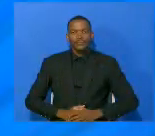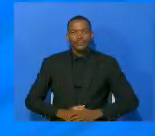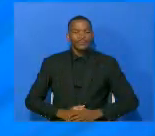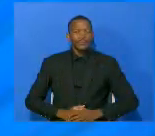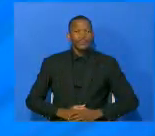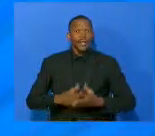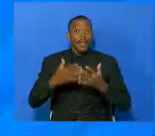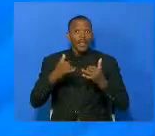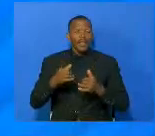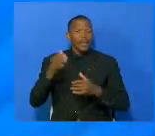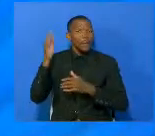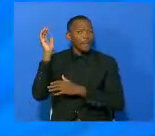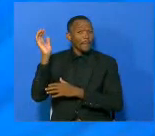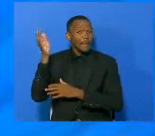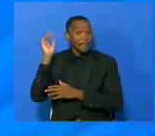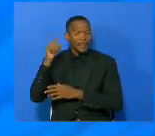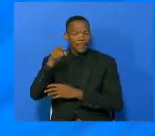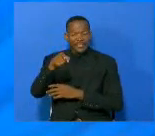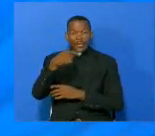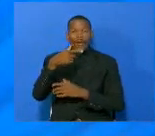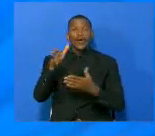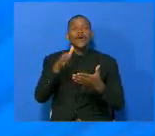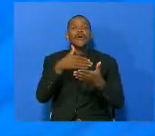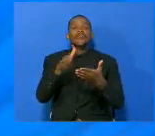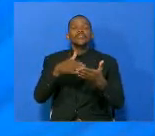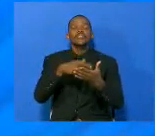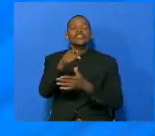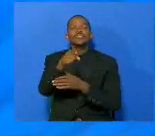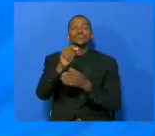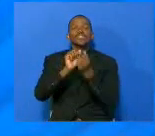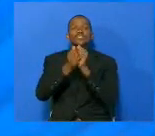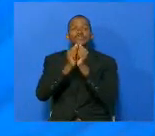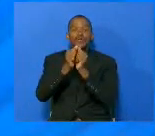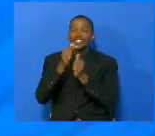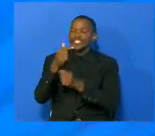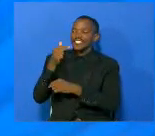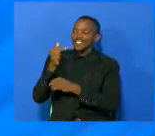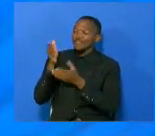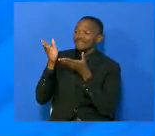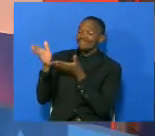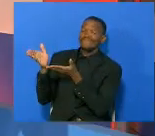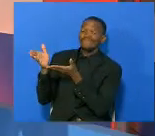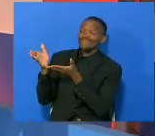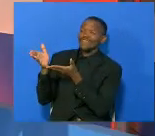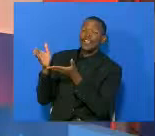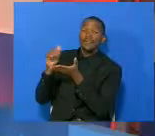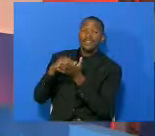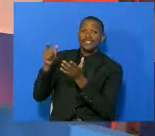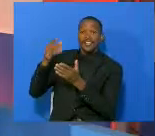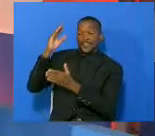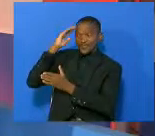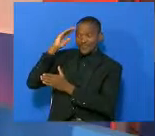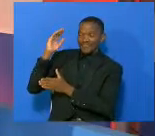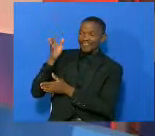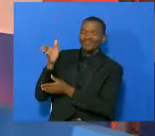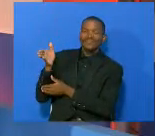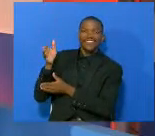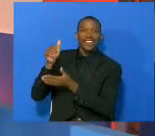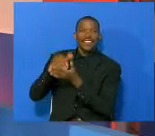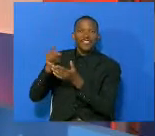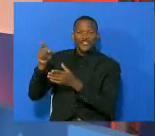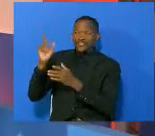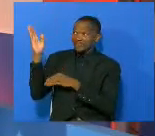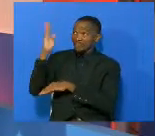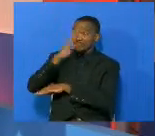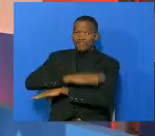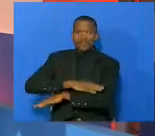O molotsana ke o thobisang khutlwana sa tsa metshameko morwarre thato kgosimore o gone fa morwarre. Dumela Benson. Mm. O tlhotse